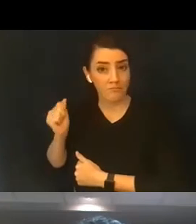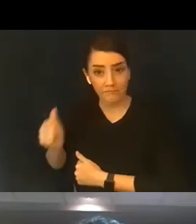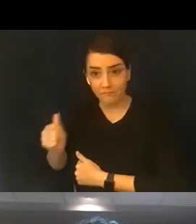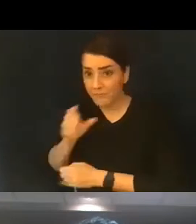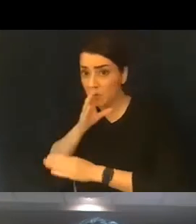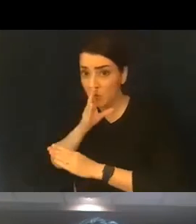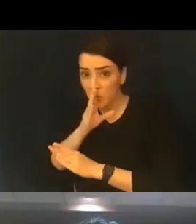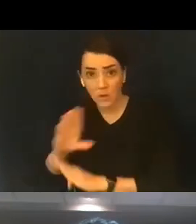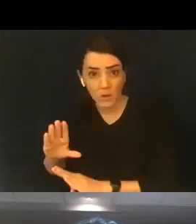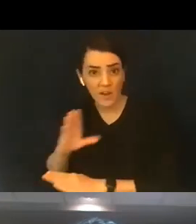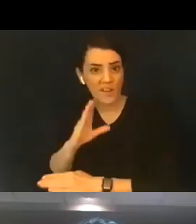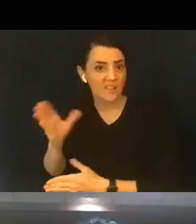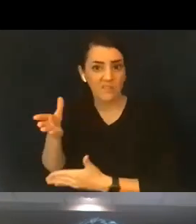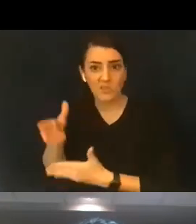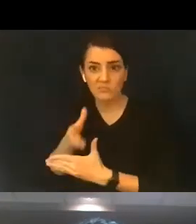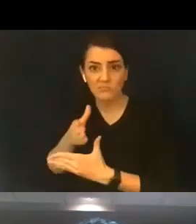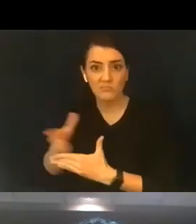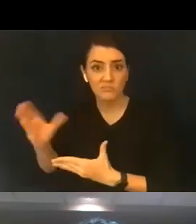And